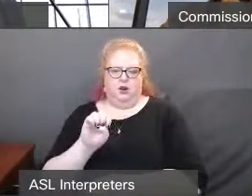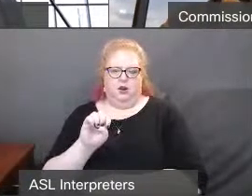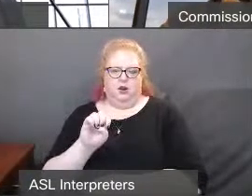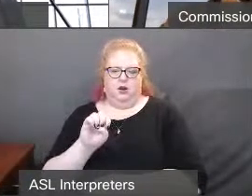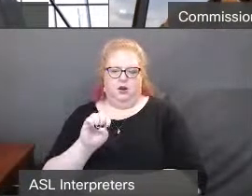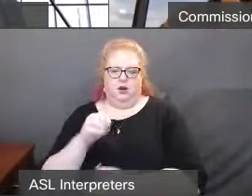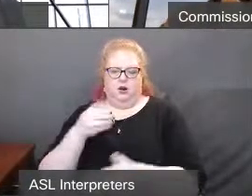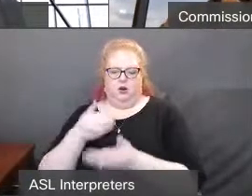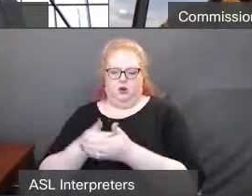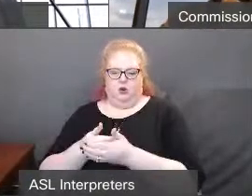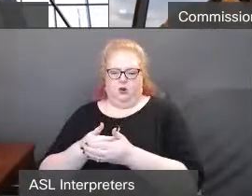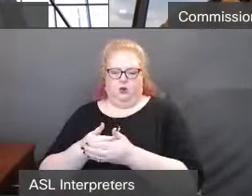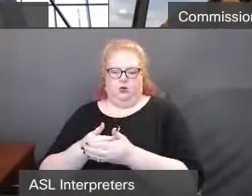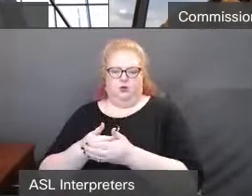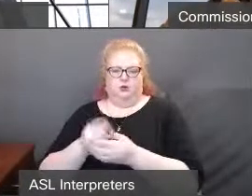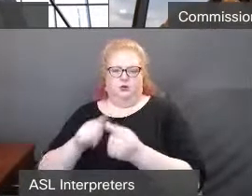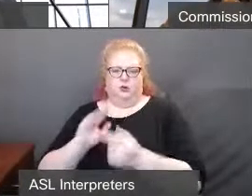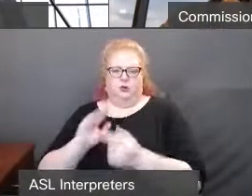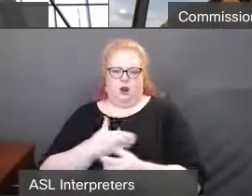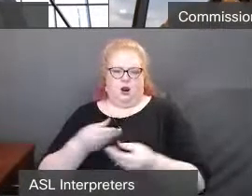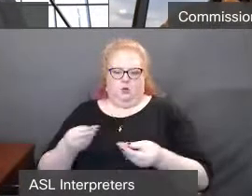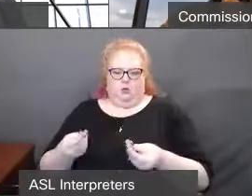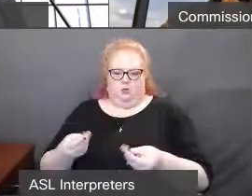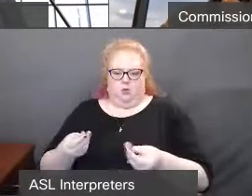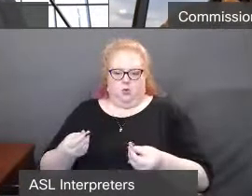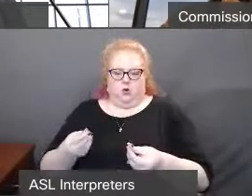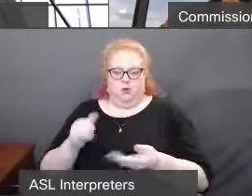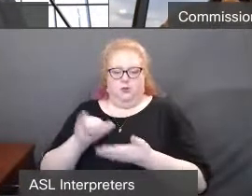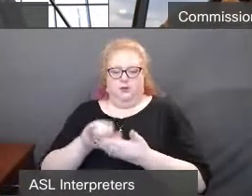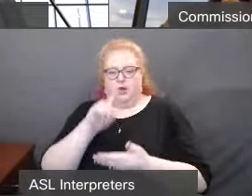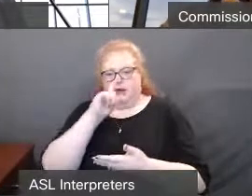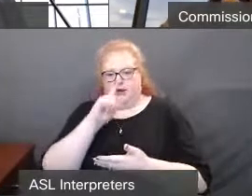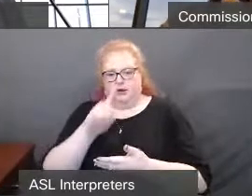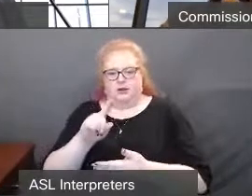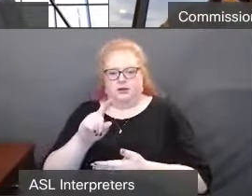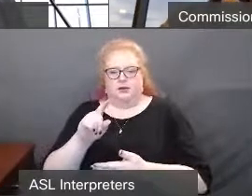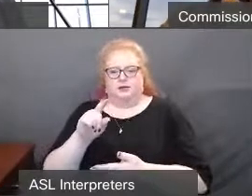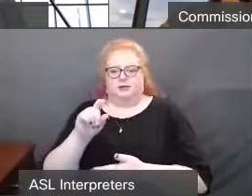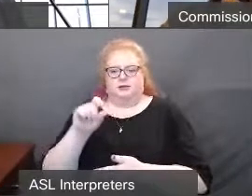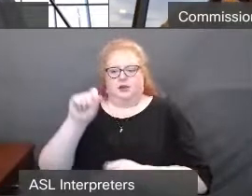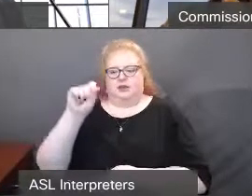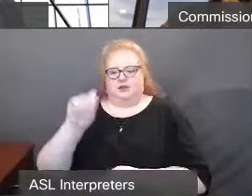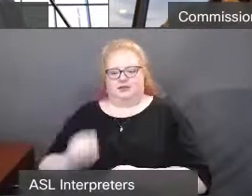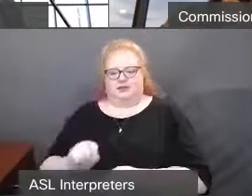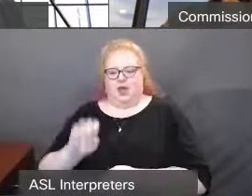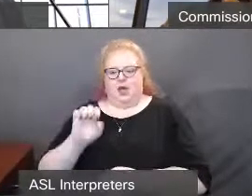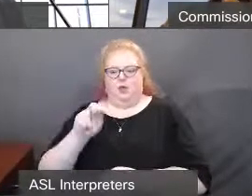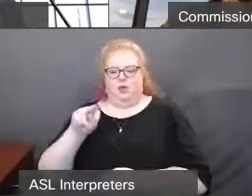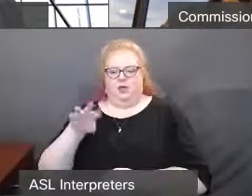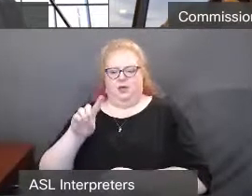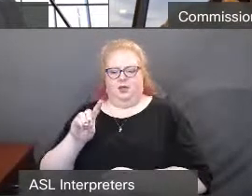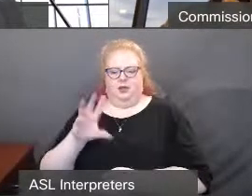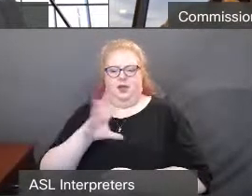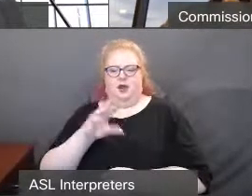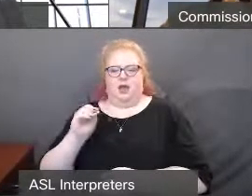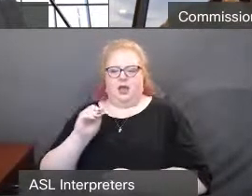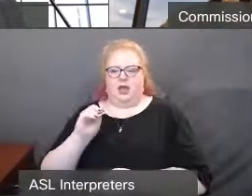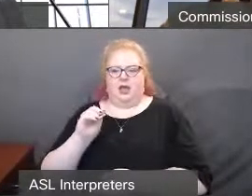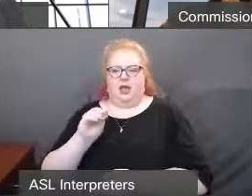our property that's on the south end of our property and also to the far east